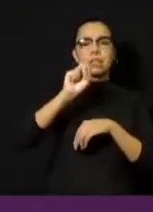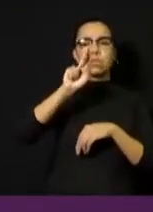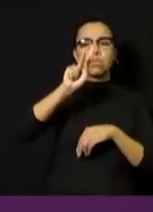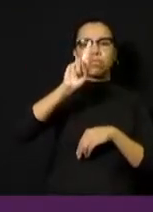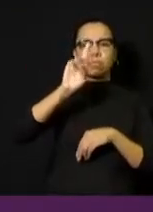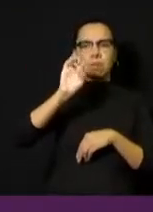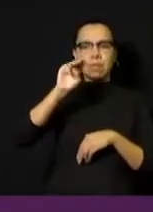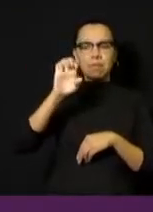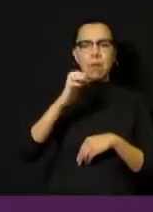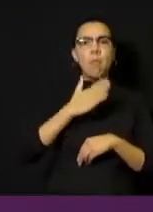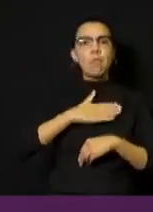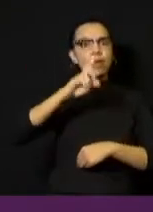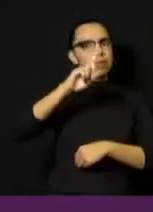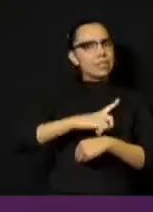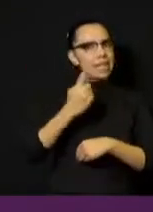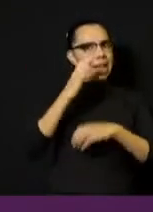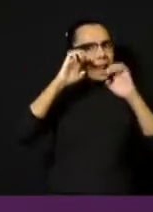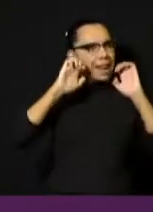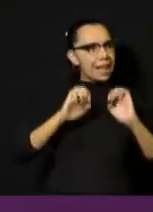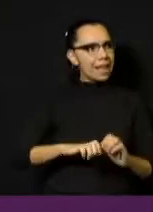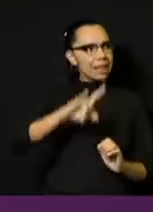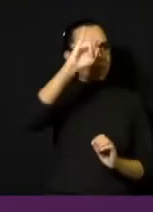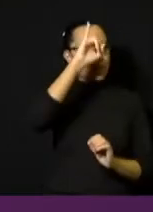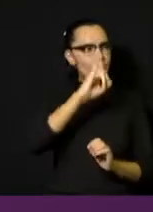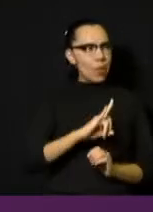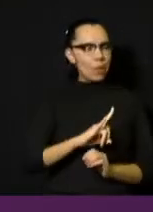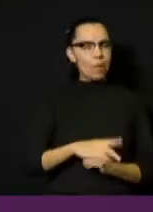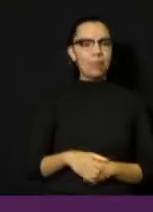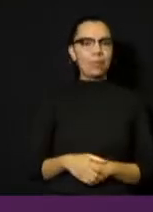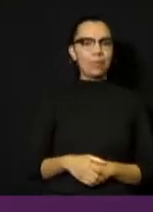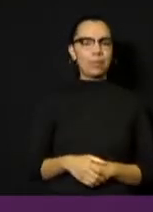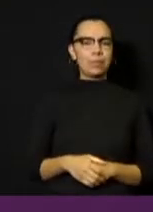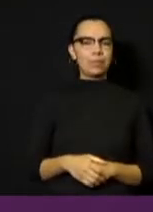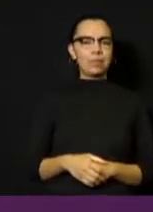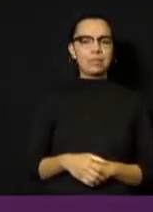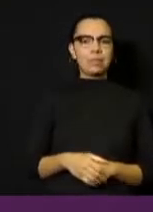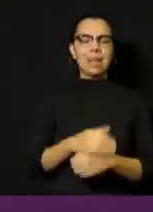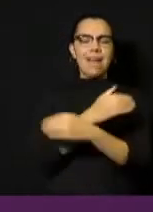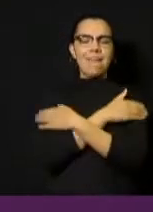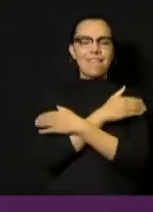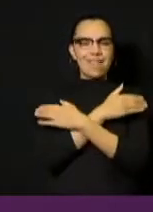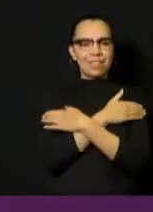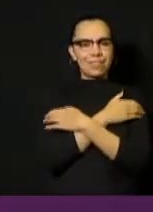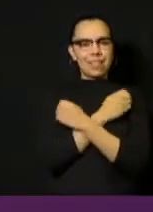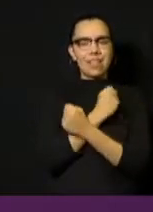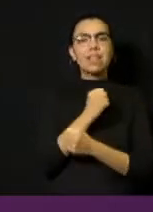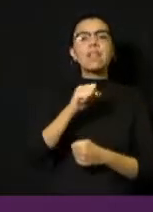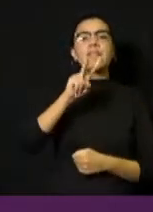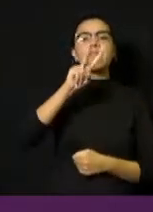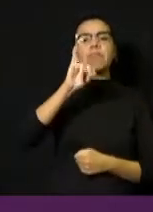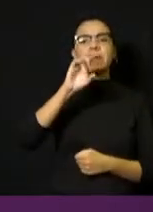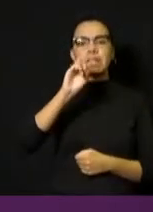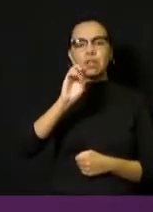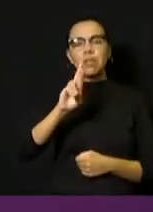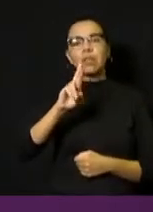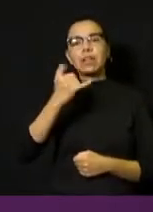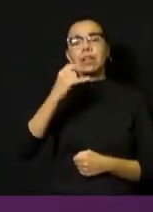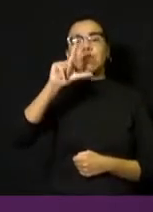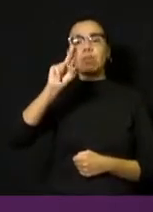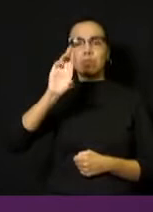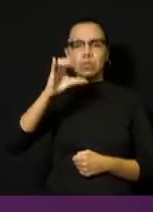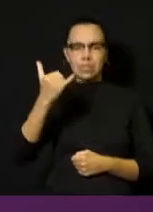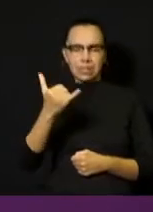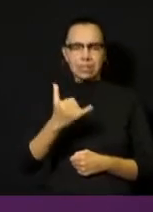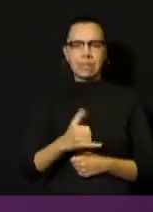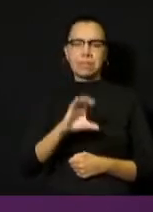morning. Oh, you're very elegant, very attractive. A big hug to Víctor and Lucy. We love